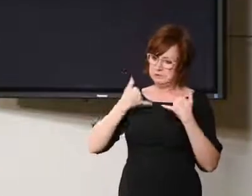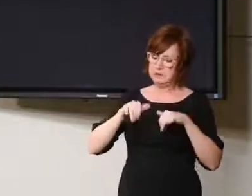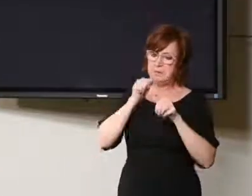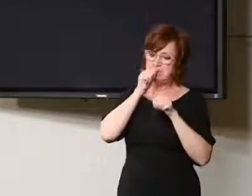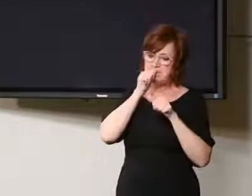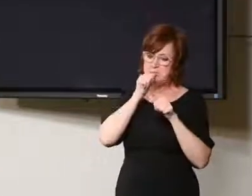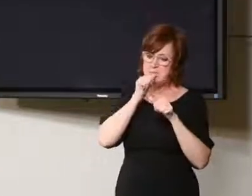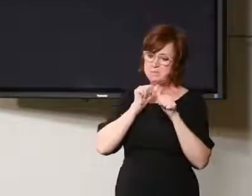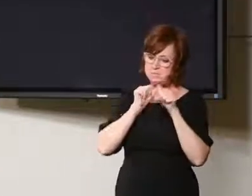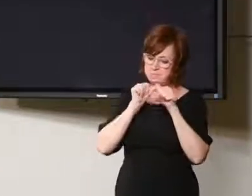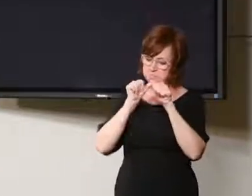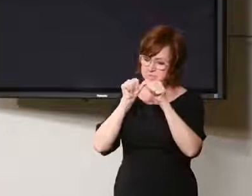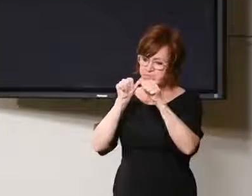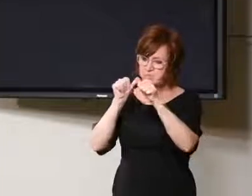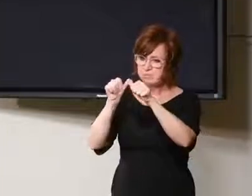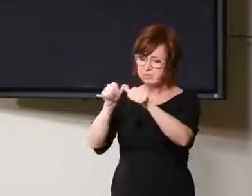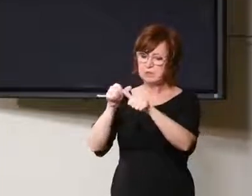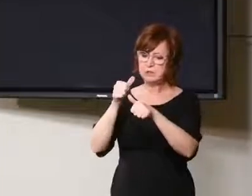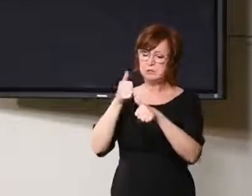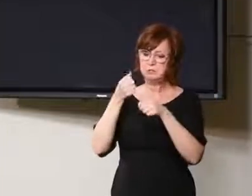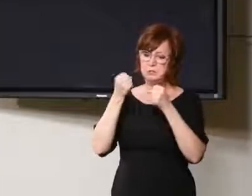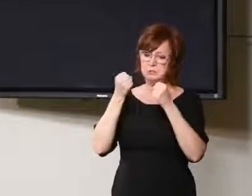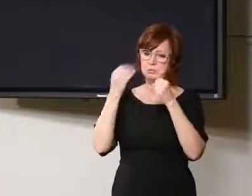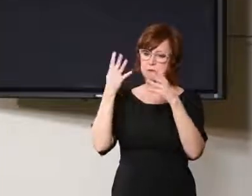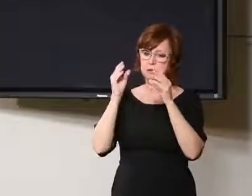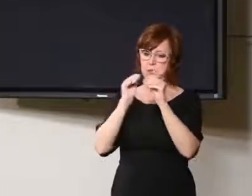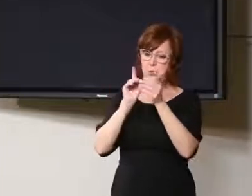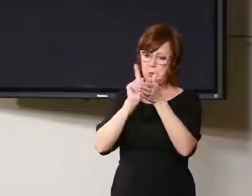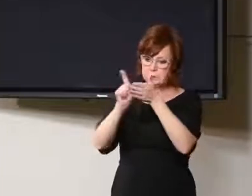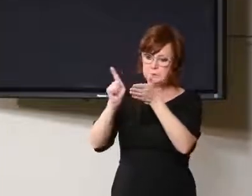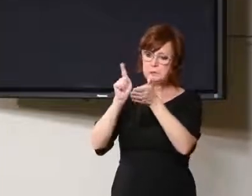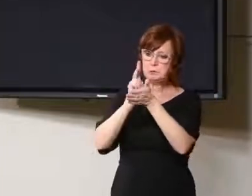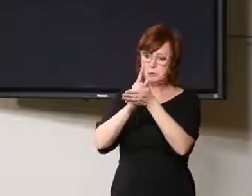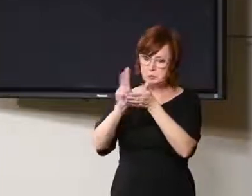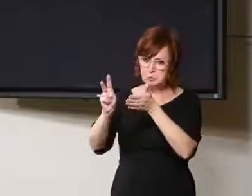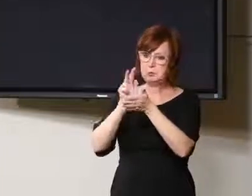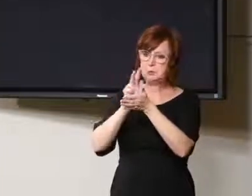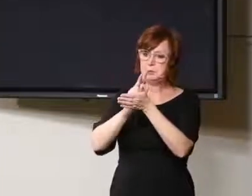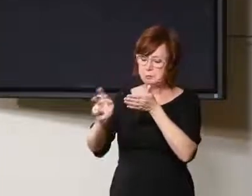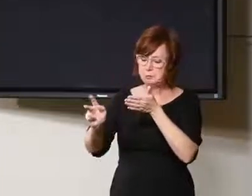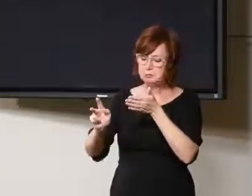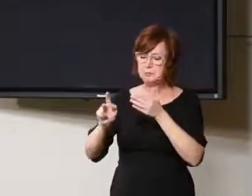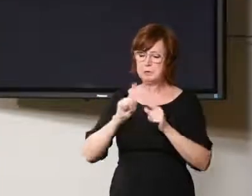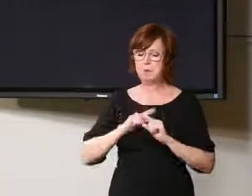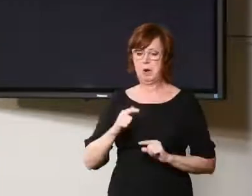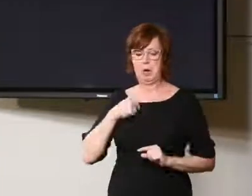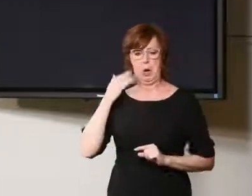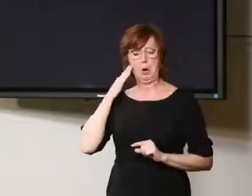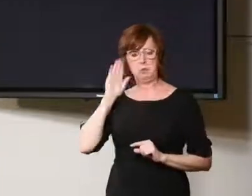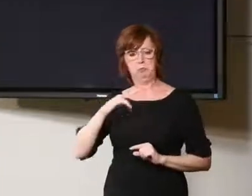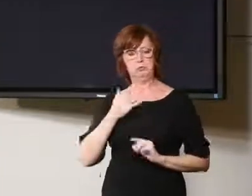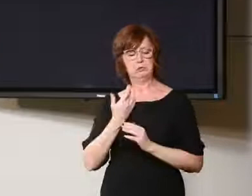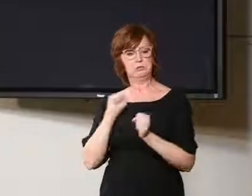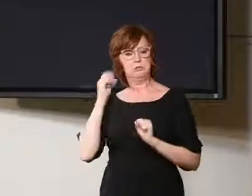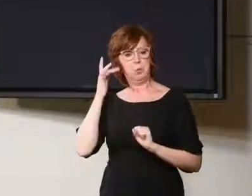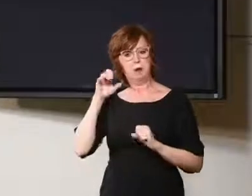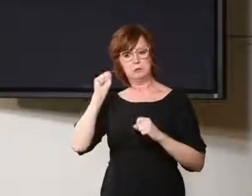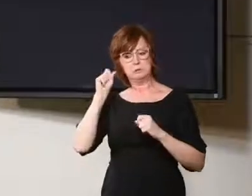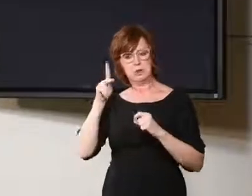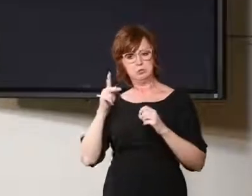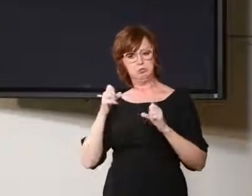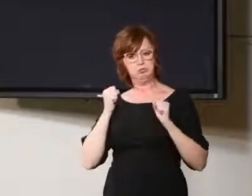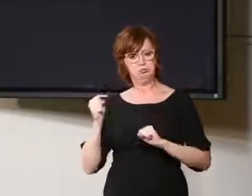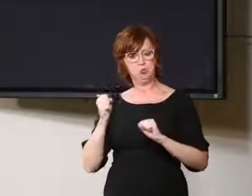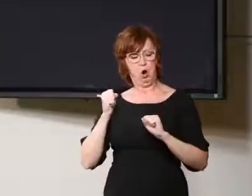and Saskatchewan will meet this moment. In addition to looking after your physical health, we